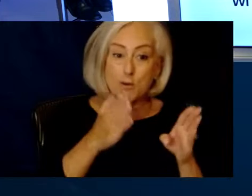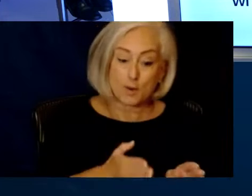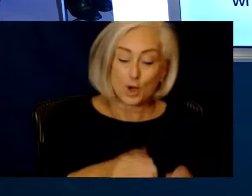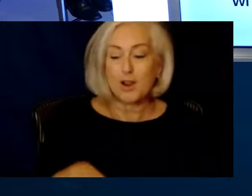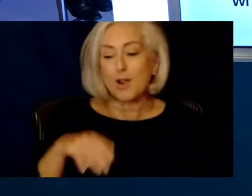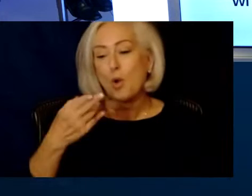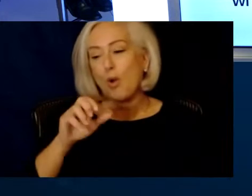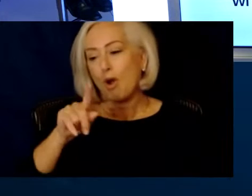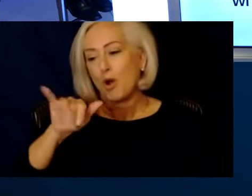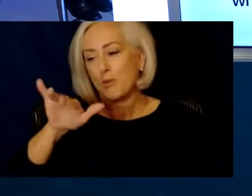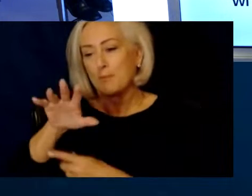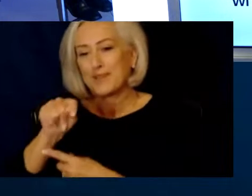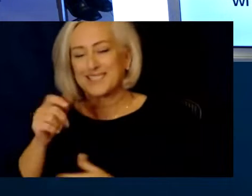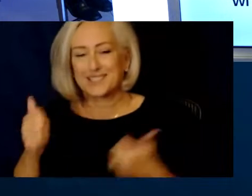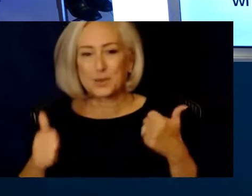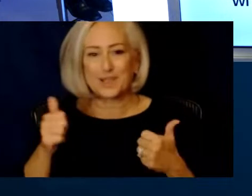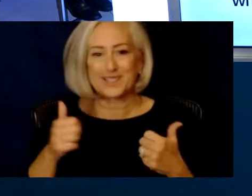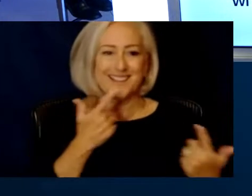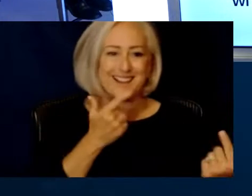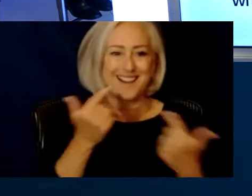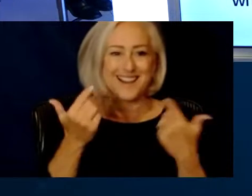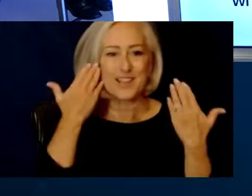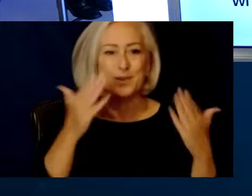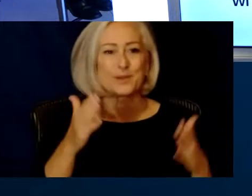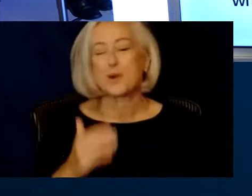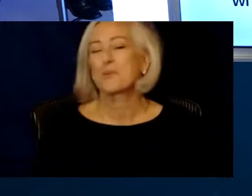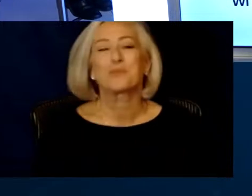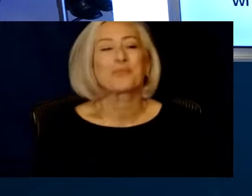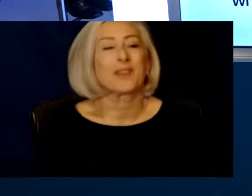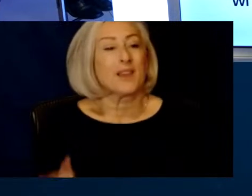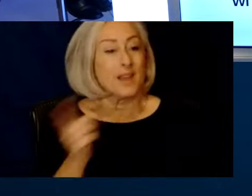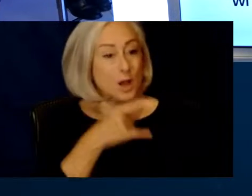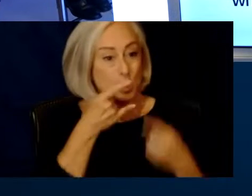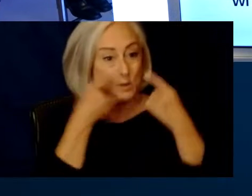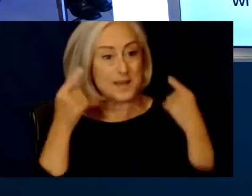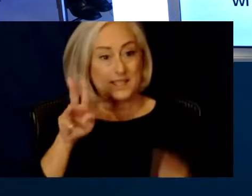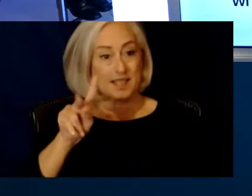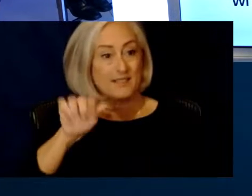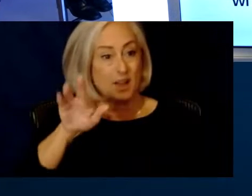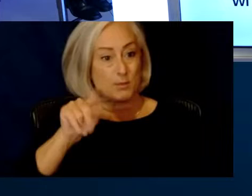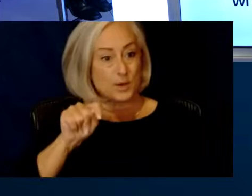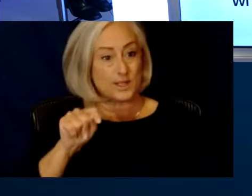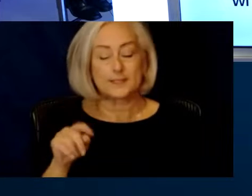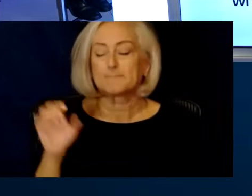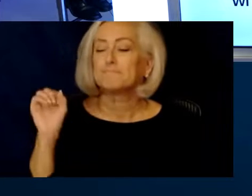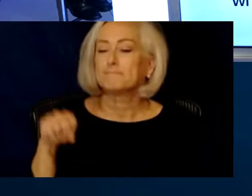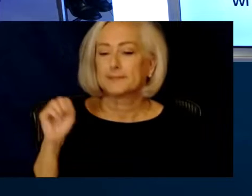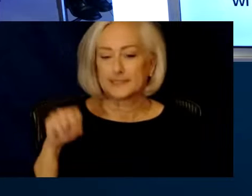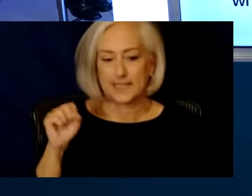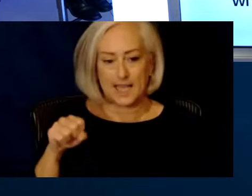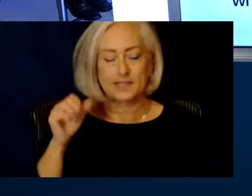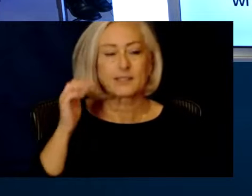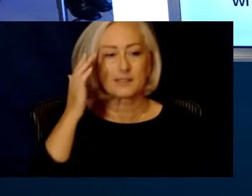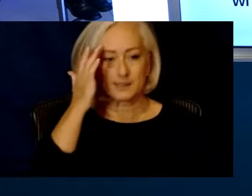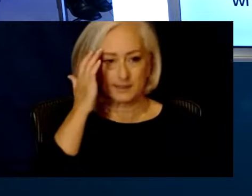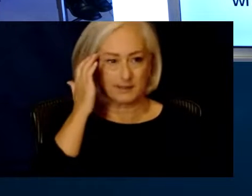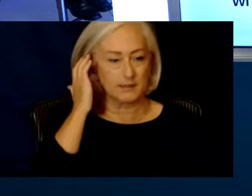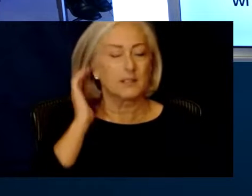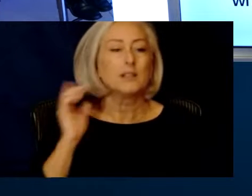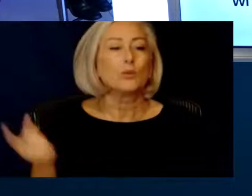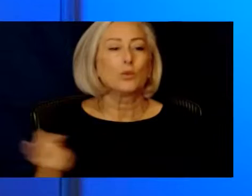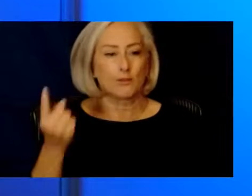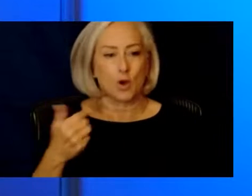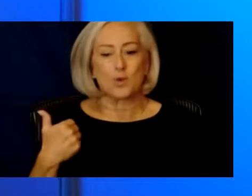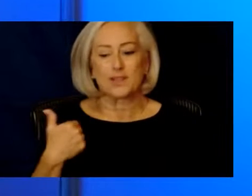not bad. Okay, are you guys masking back at Vibrant now? We are, and we've always had it within clinic.